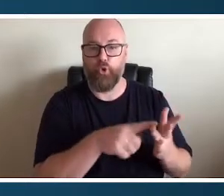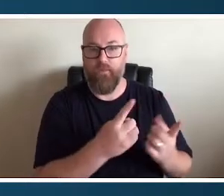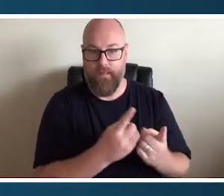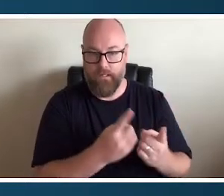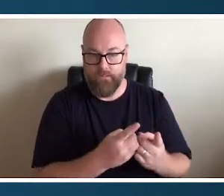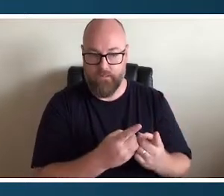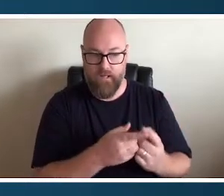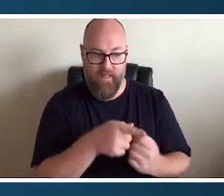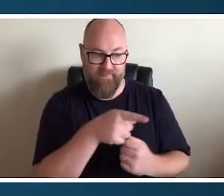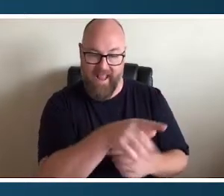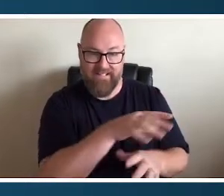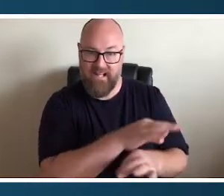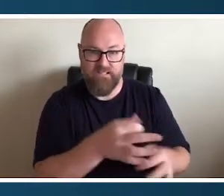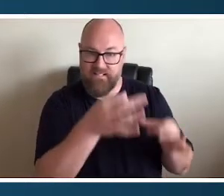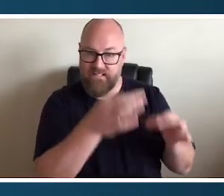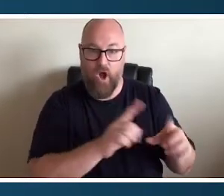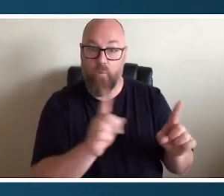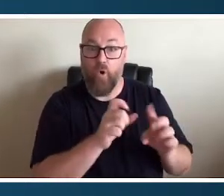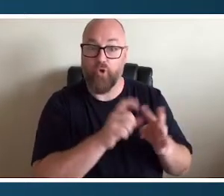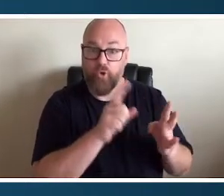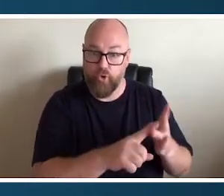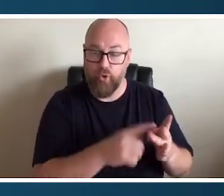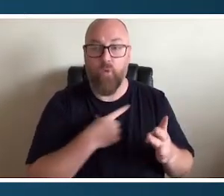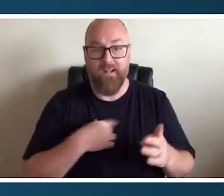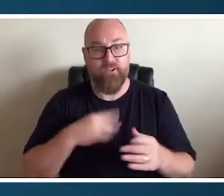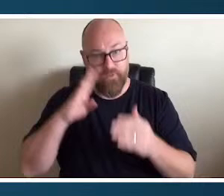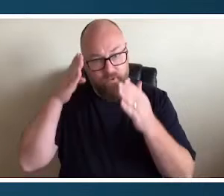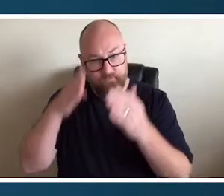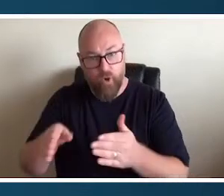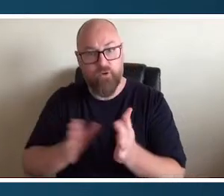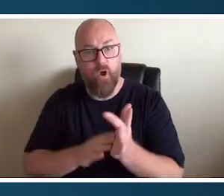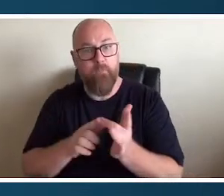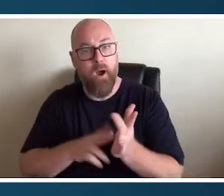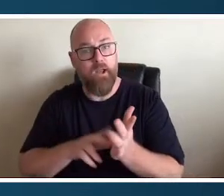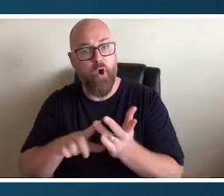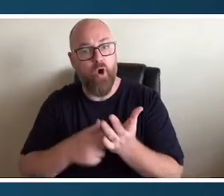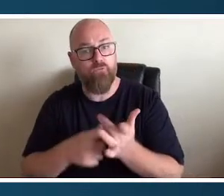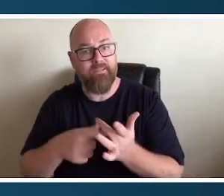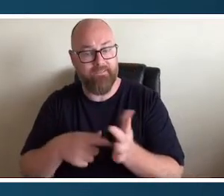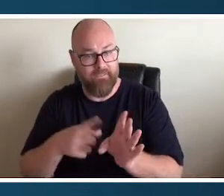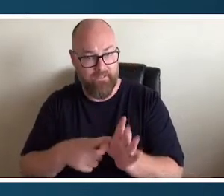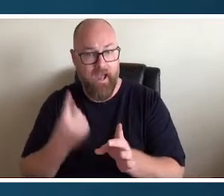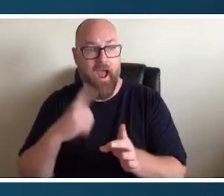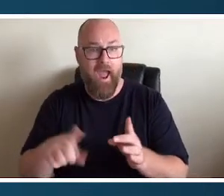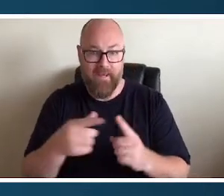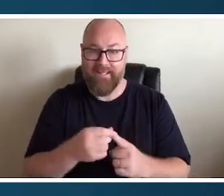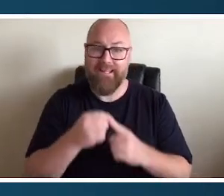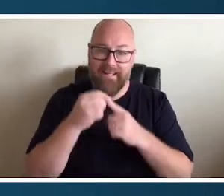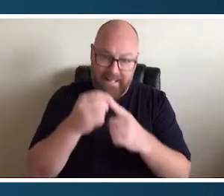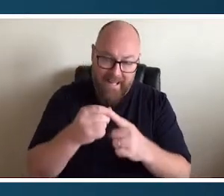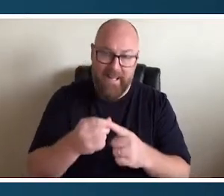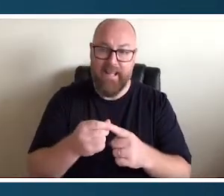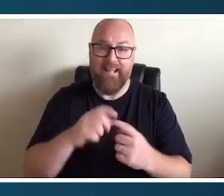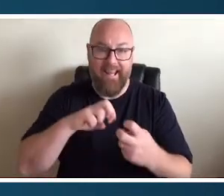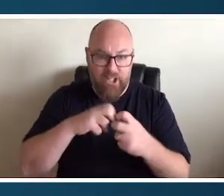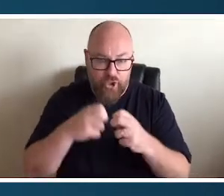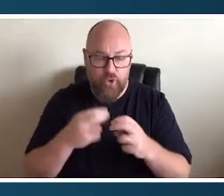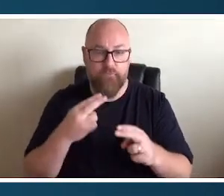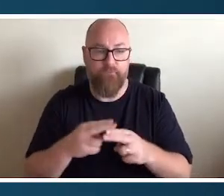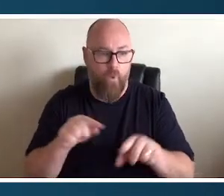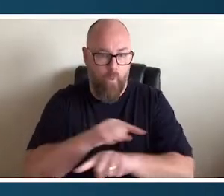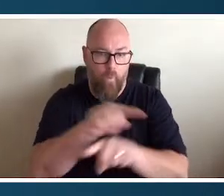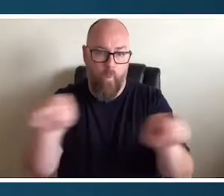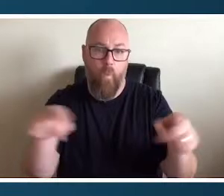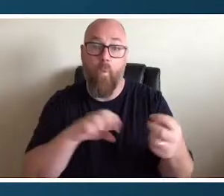to continue to work on the rights of minorities. We need to continue to work on the key pressing issues for communities. We need to